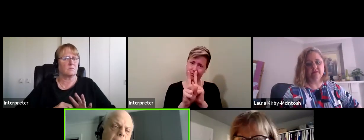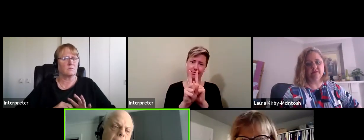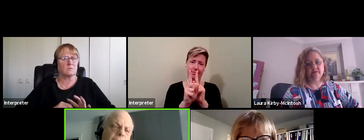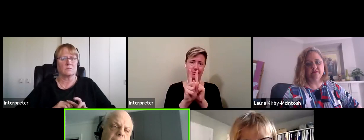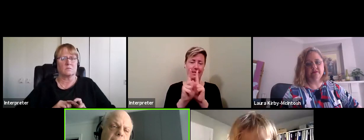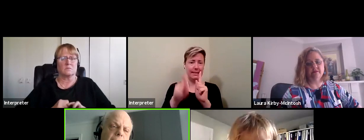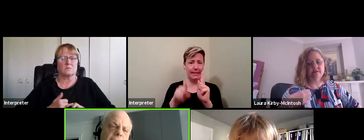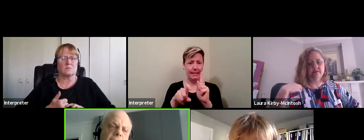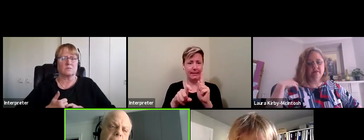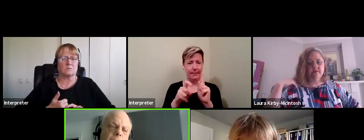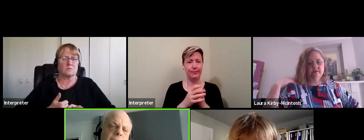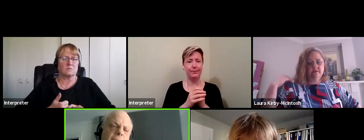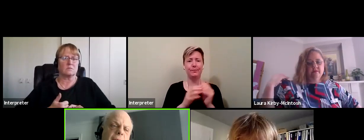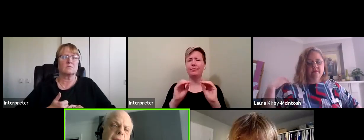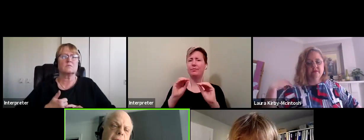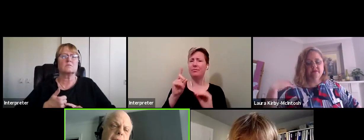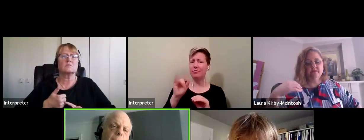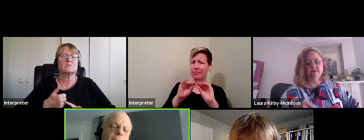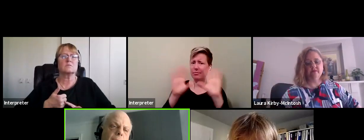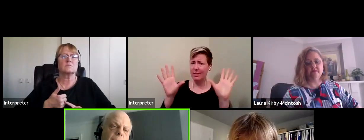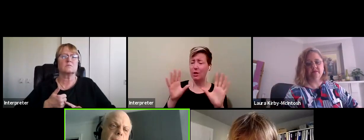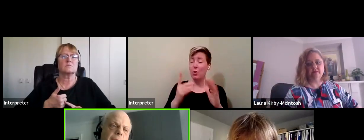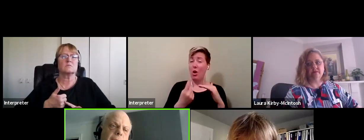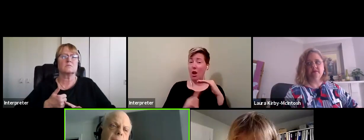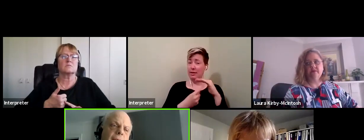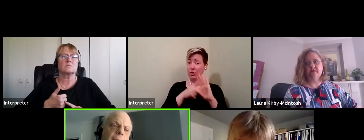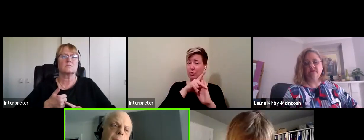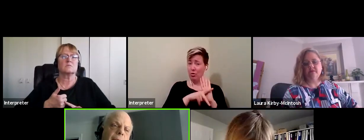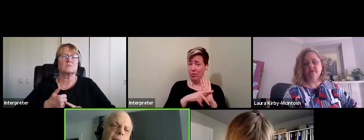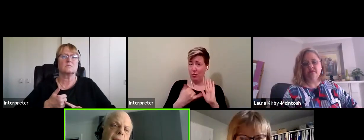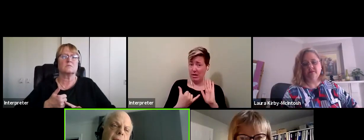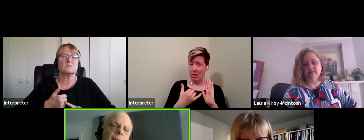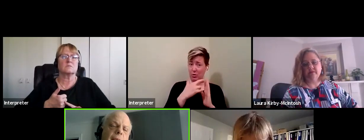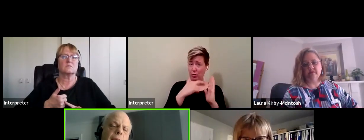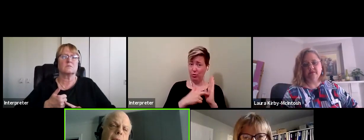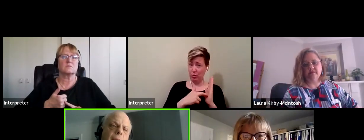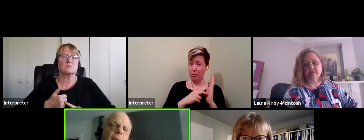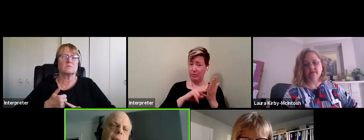me just clarify if I understand. So when you say the isolation protocol, the rules that right now prevent